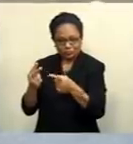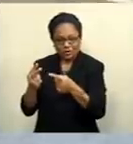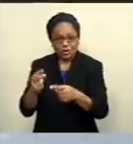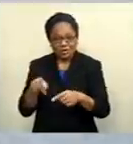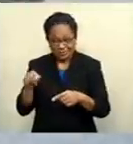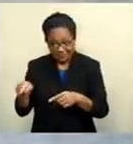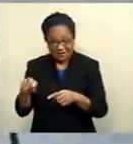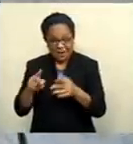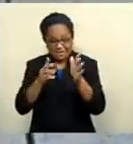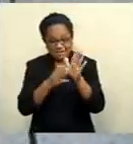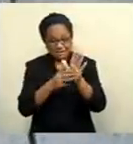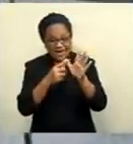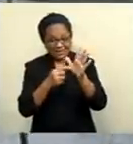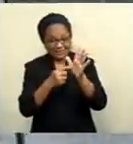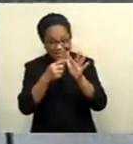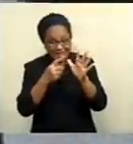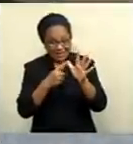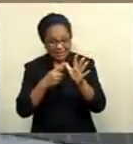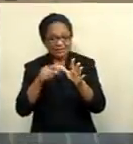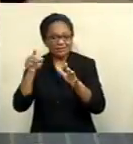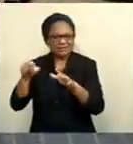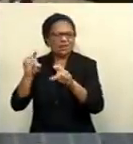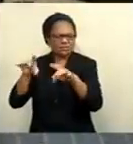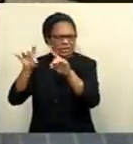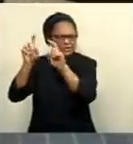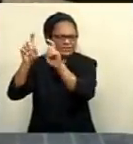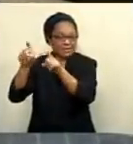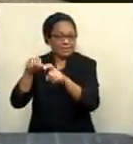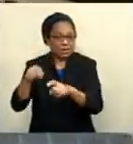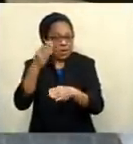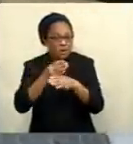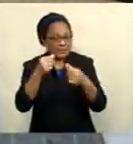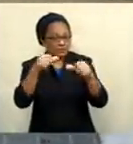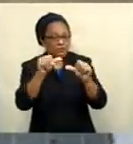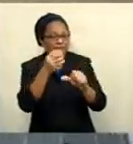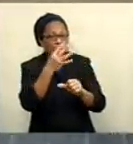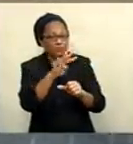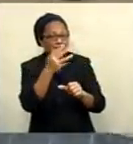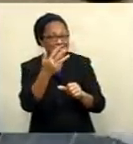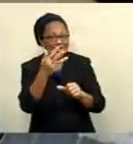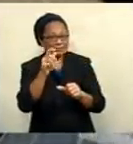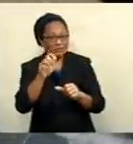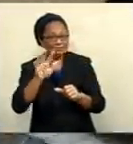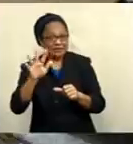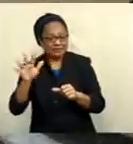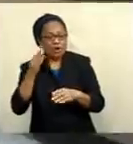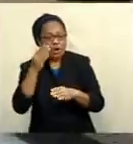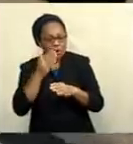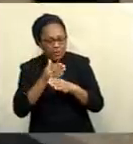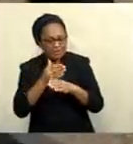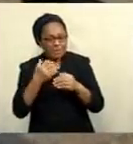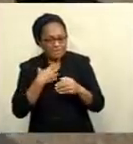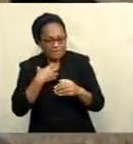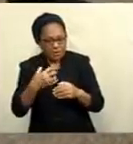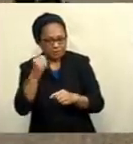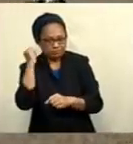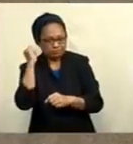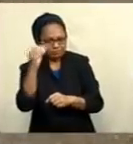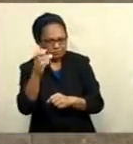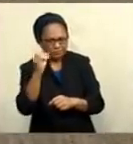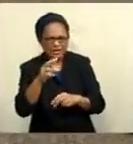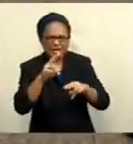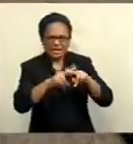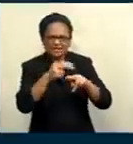Matea hopes to go a step further than his personal best of 49.55 meters in the men's F64